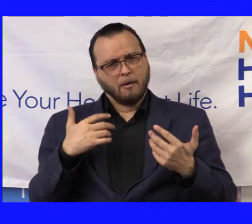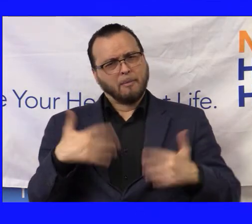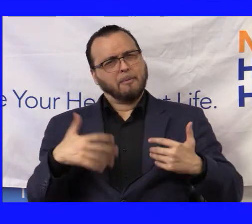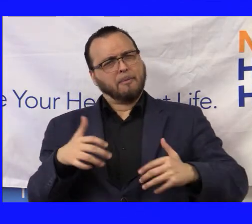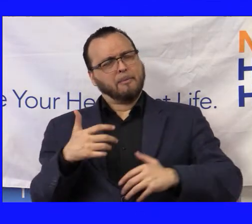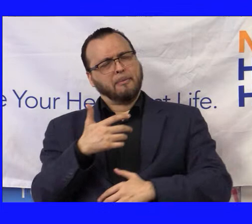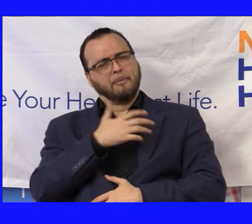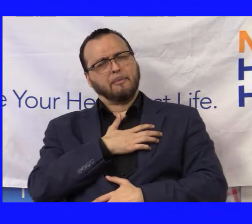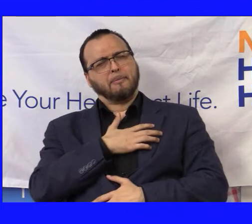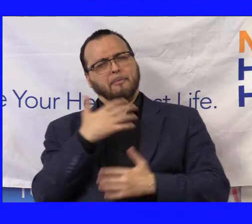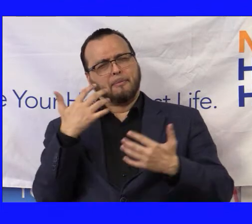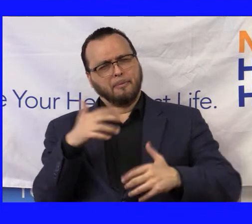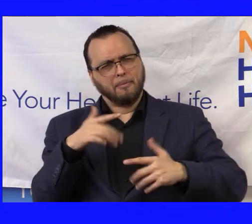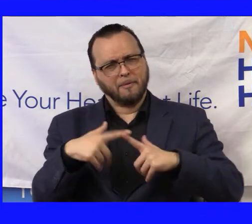done on the kidney